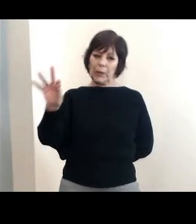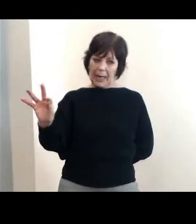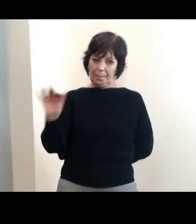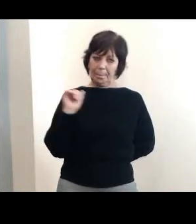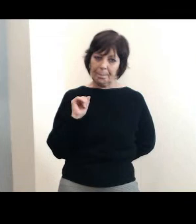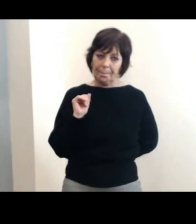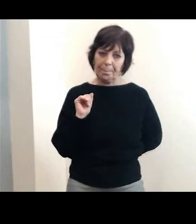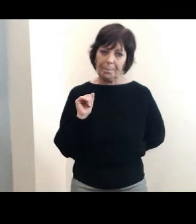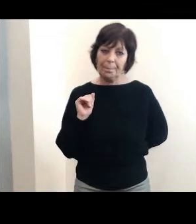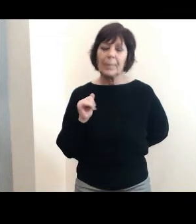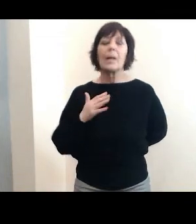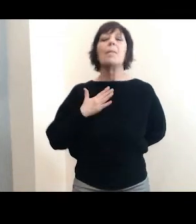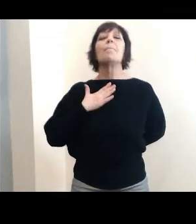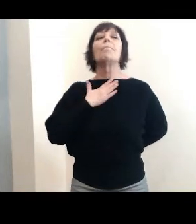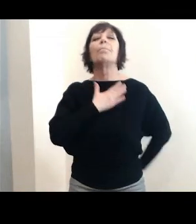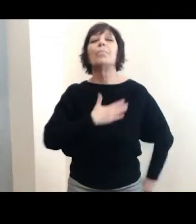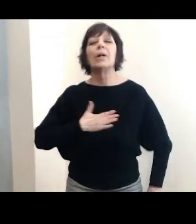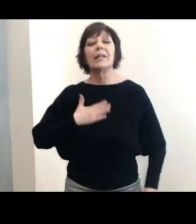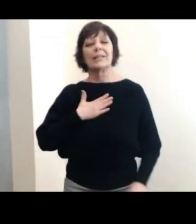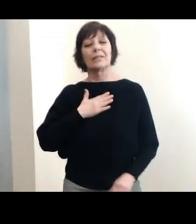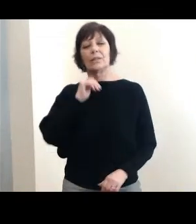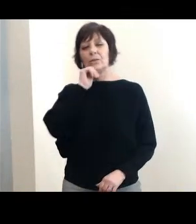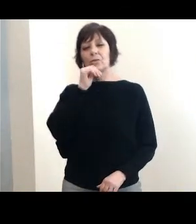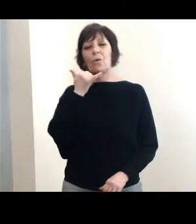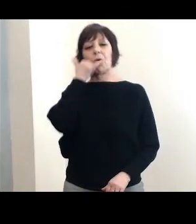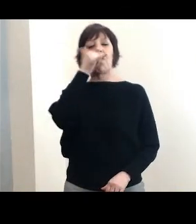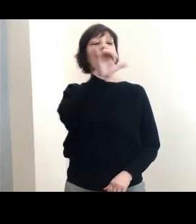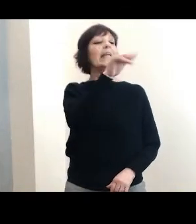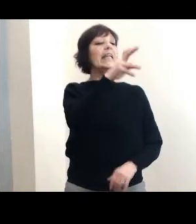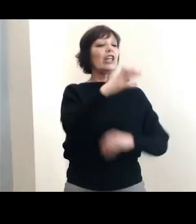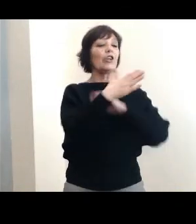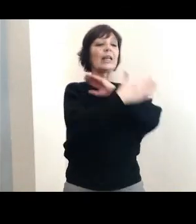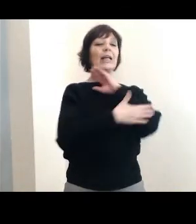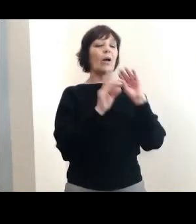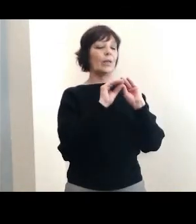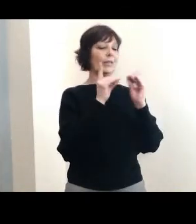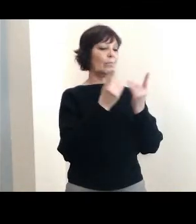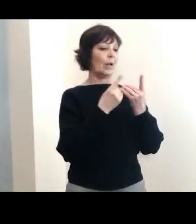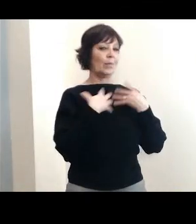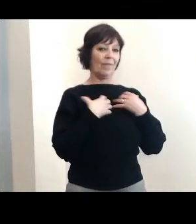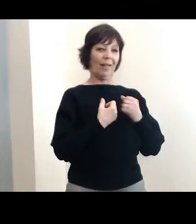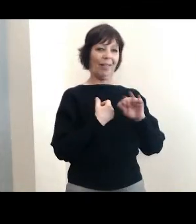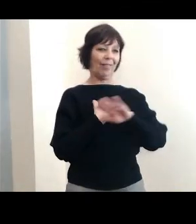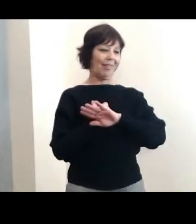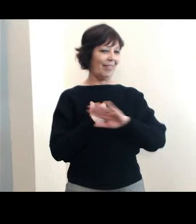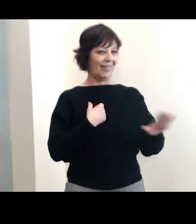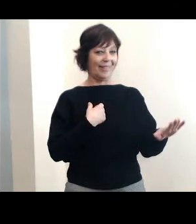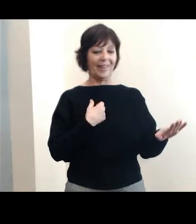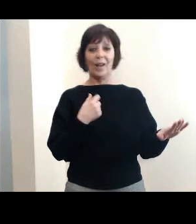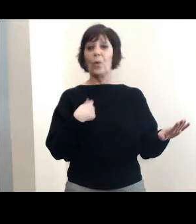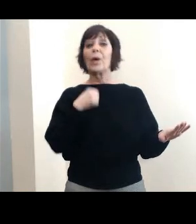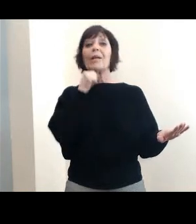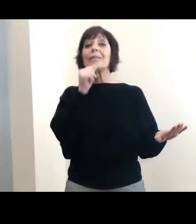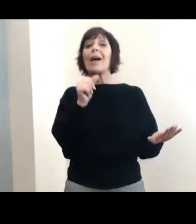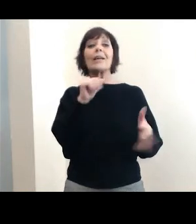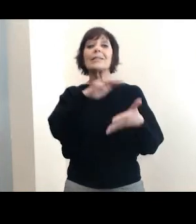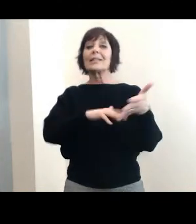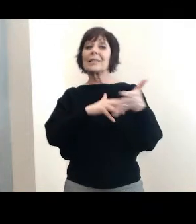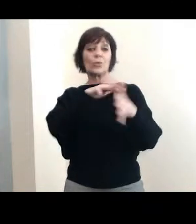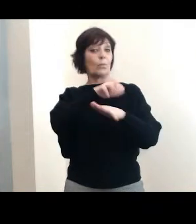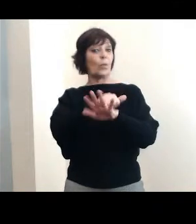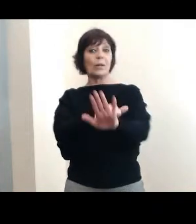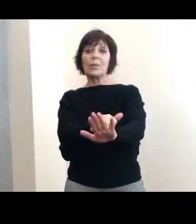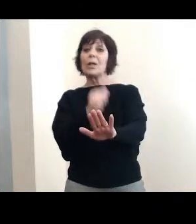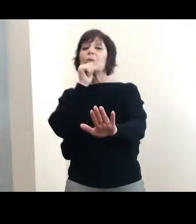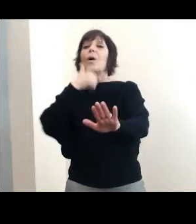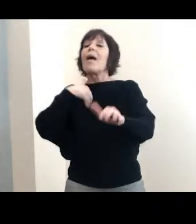1-833-697-4829. Please do not call the Erie County Department of Health. We will not be scheduling appointments. We do not